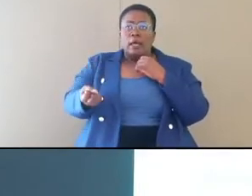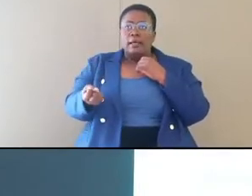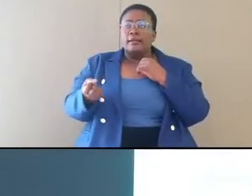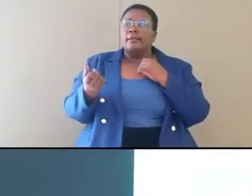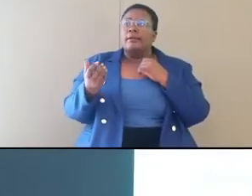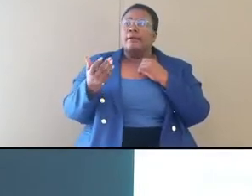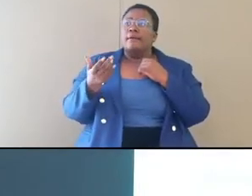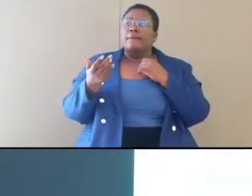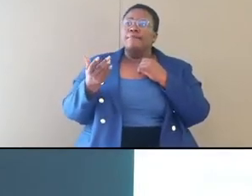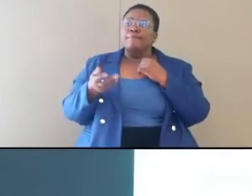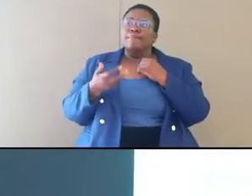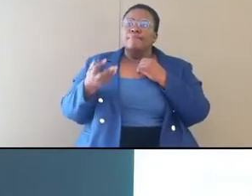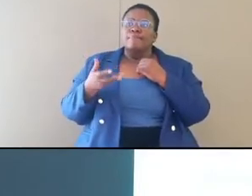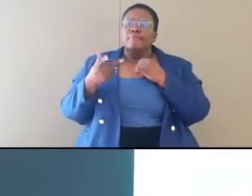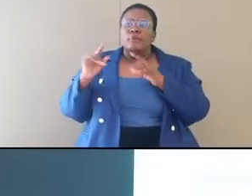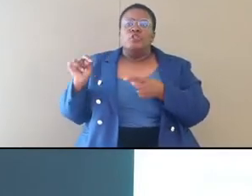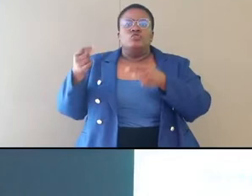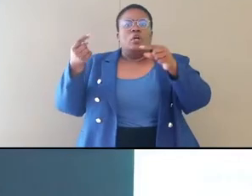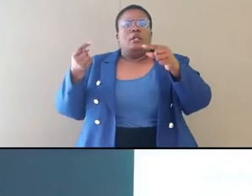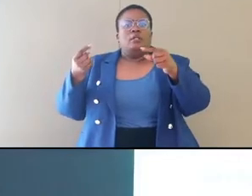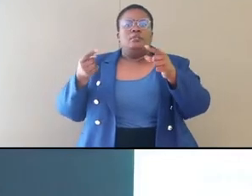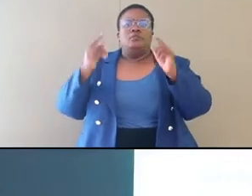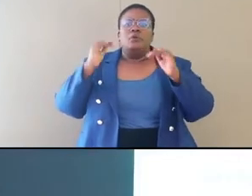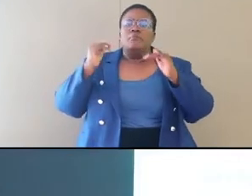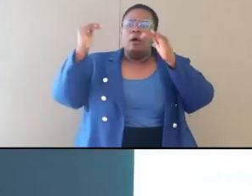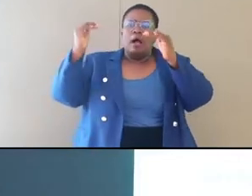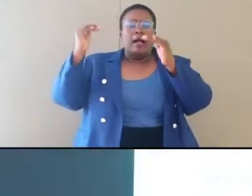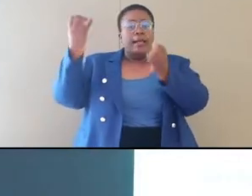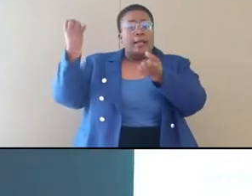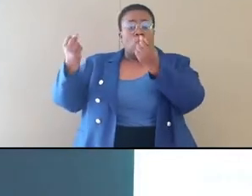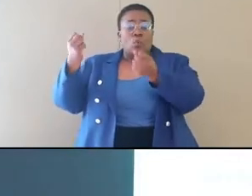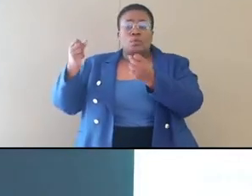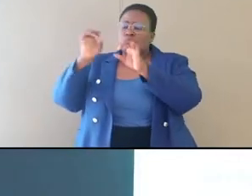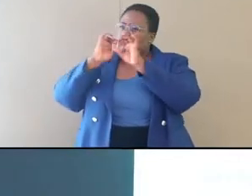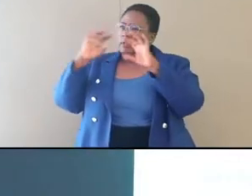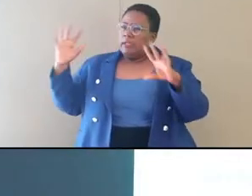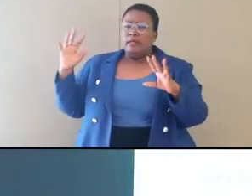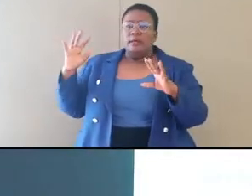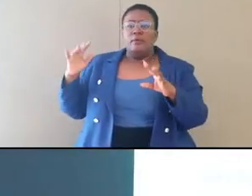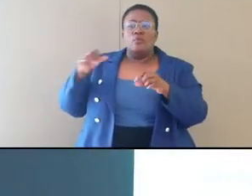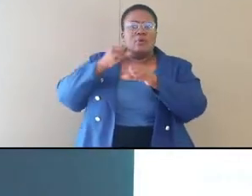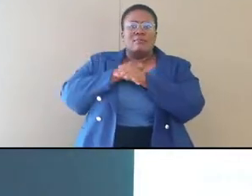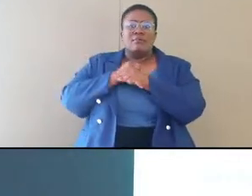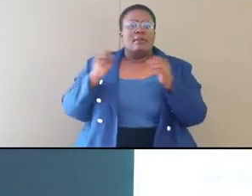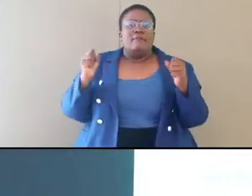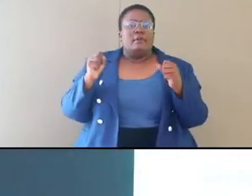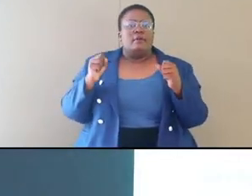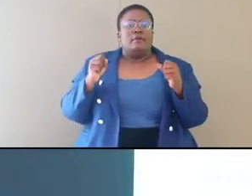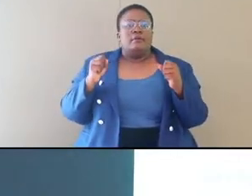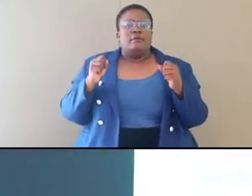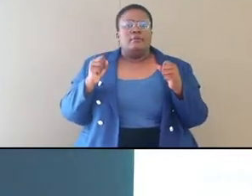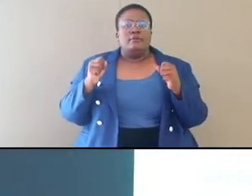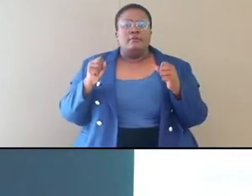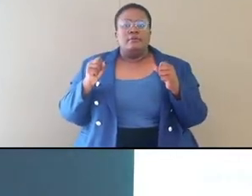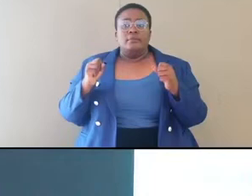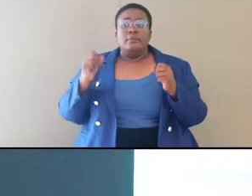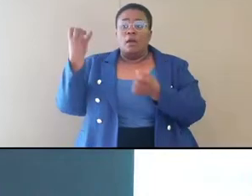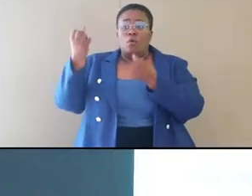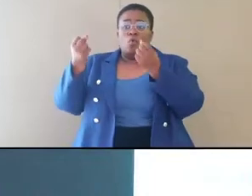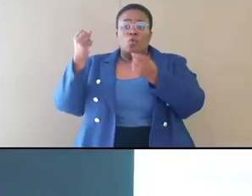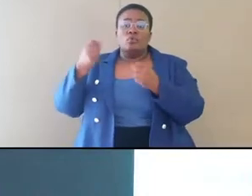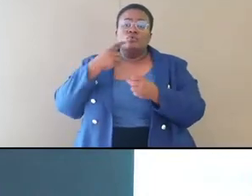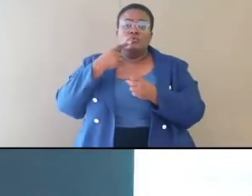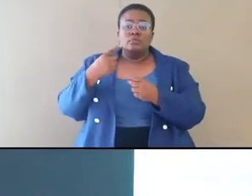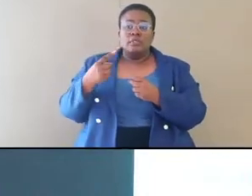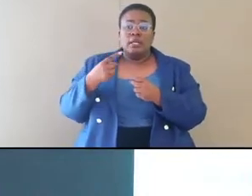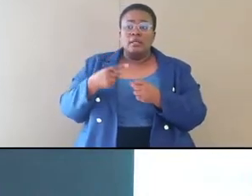COVID. And here, the High Court made it very clear that never will the court be able to say that